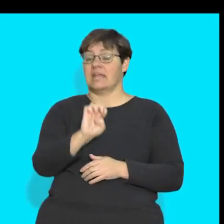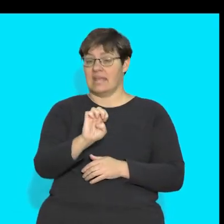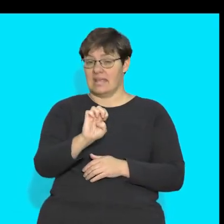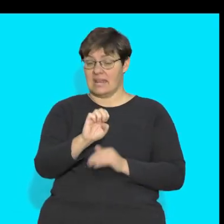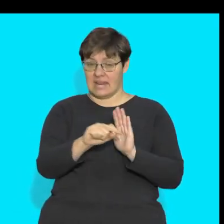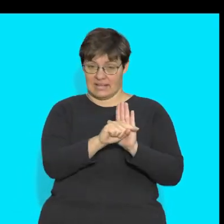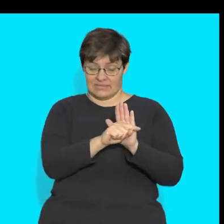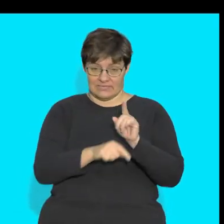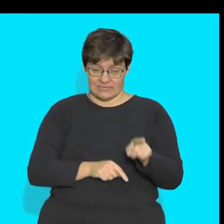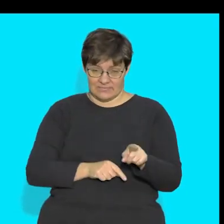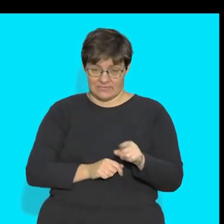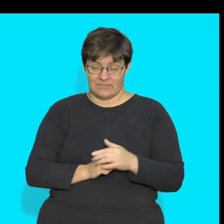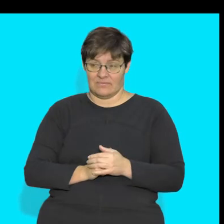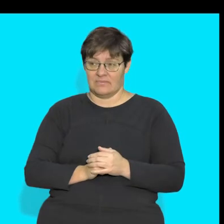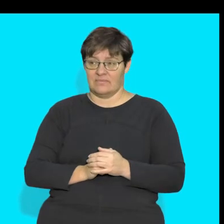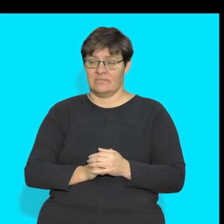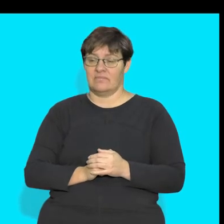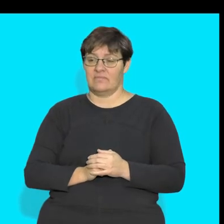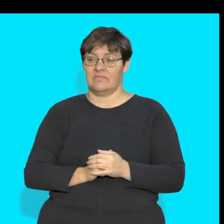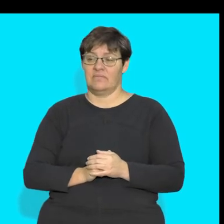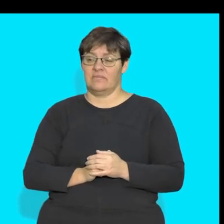of an electron,